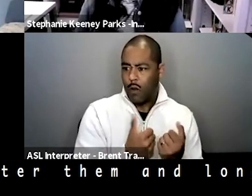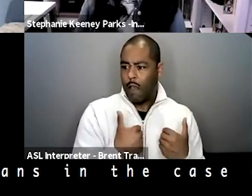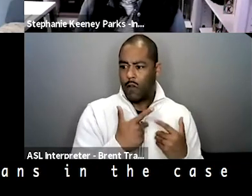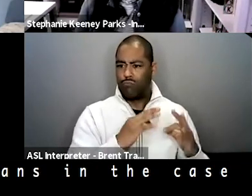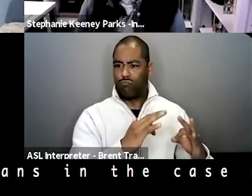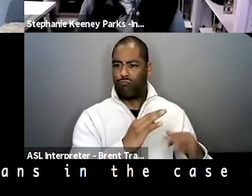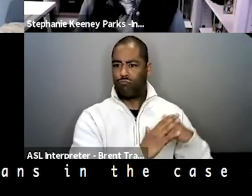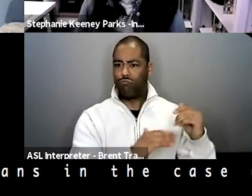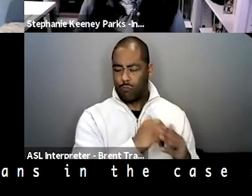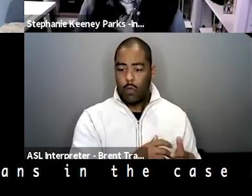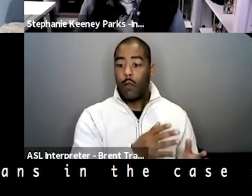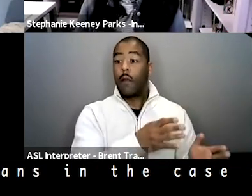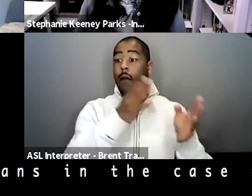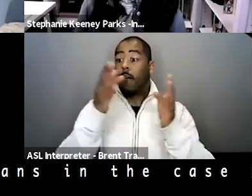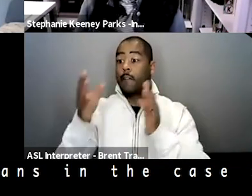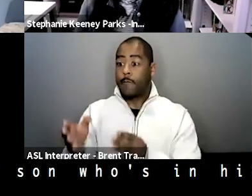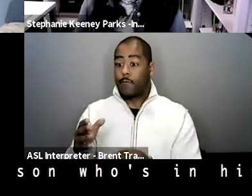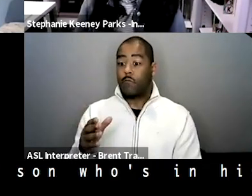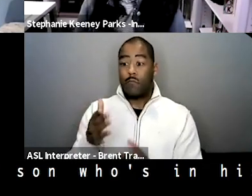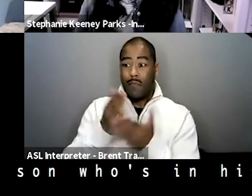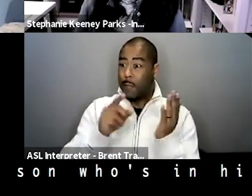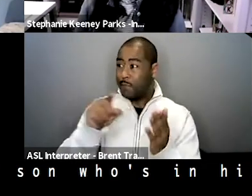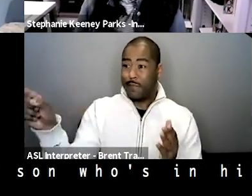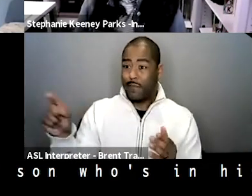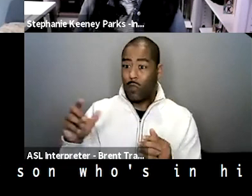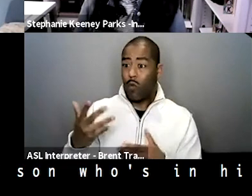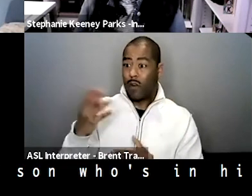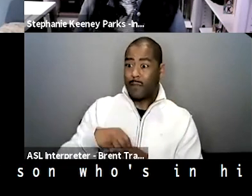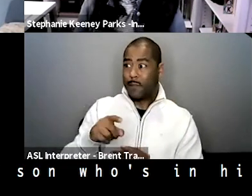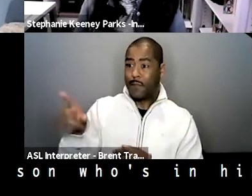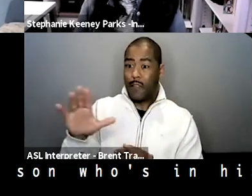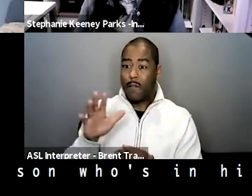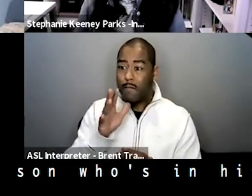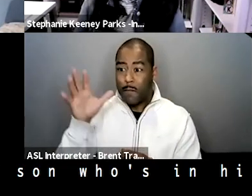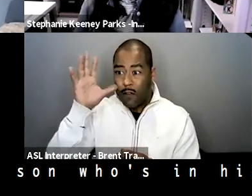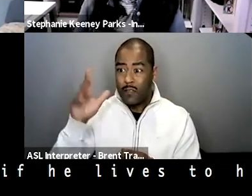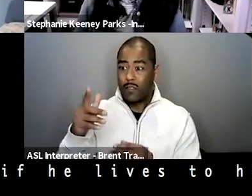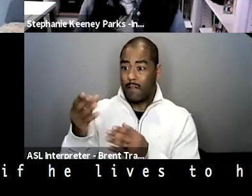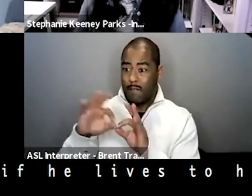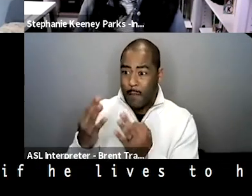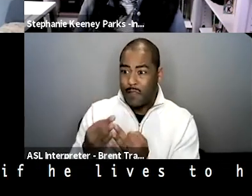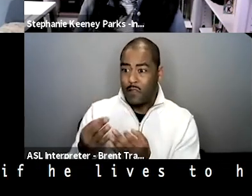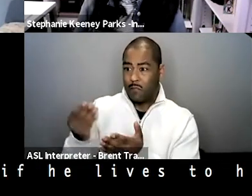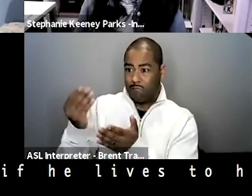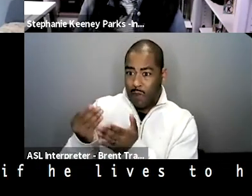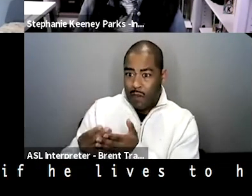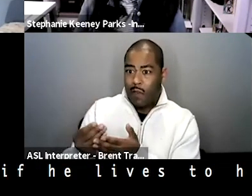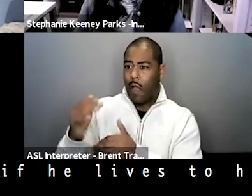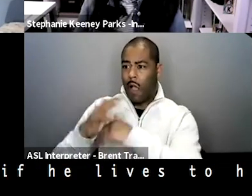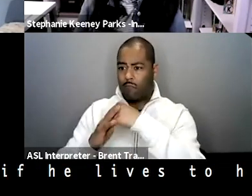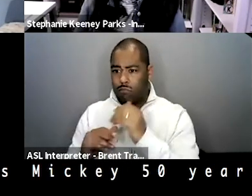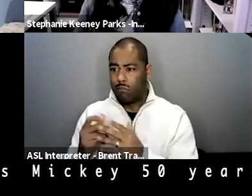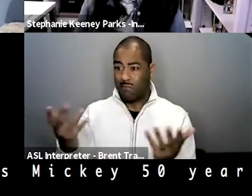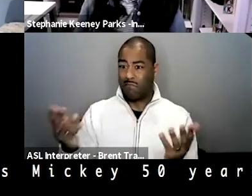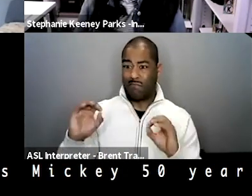live long after them in long lives. But that means, in the case of Caren's son, who's now in his late 20s, if he lives to his